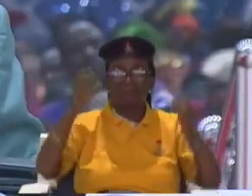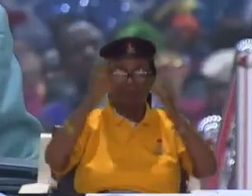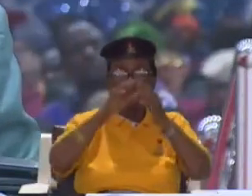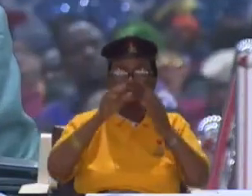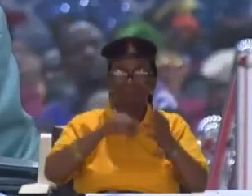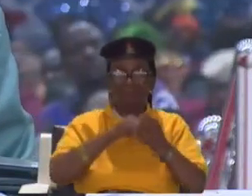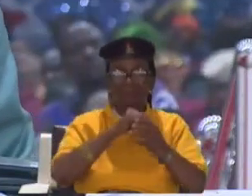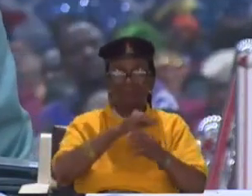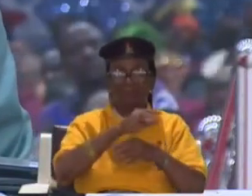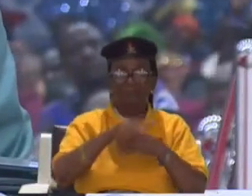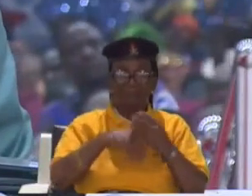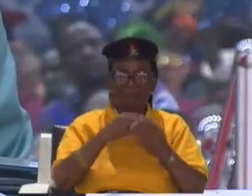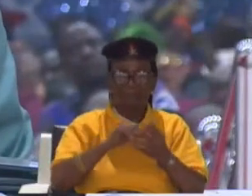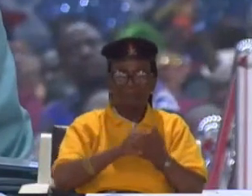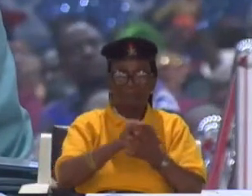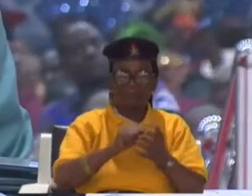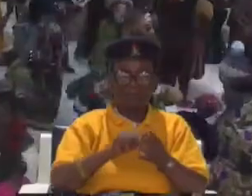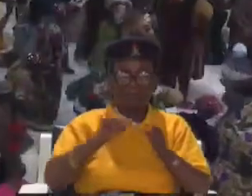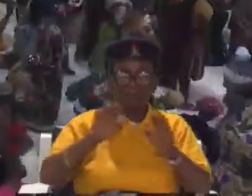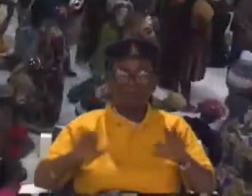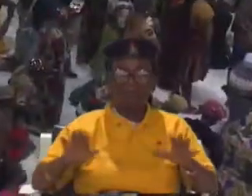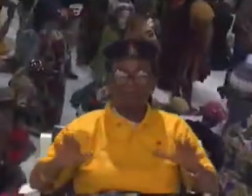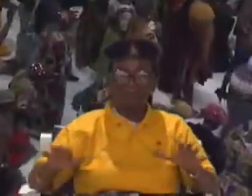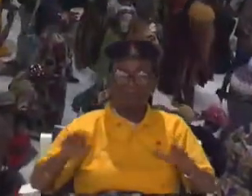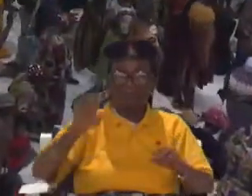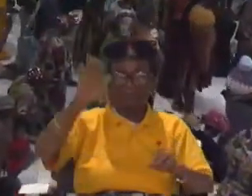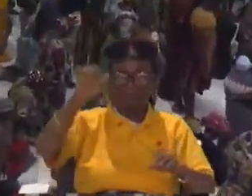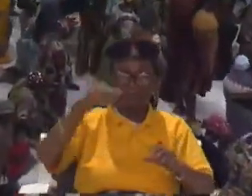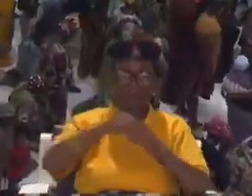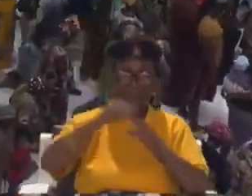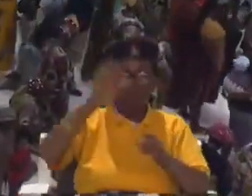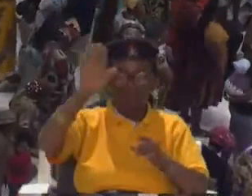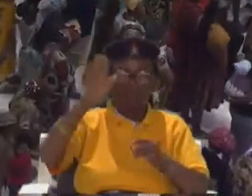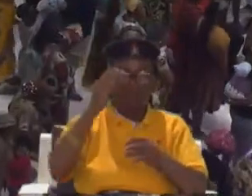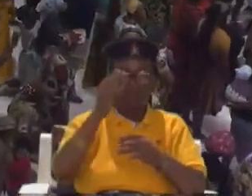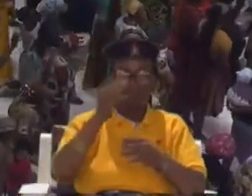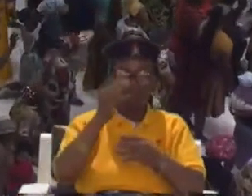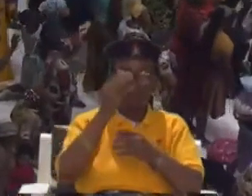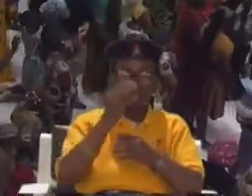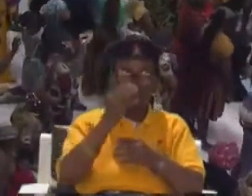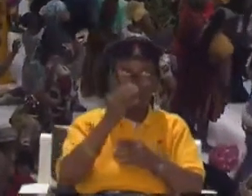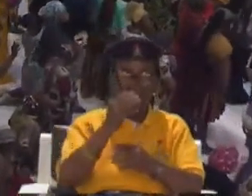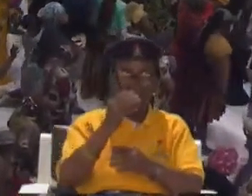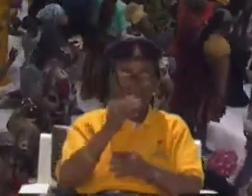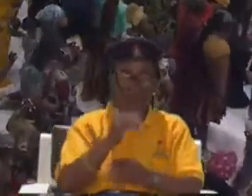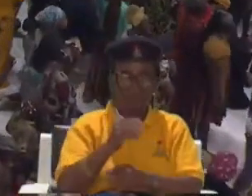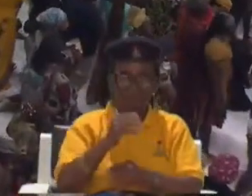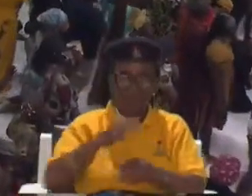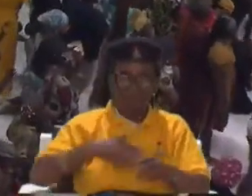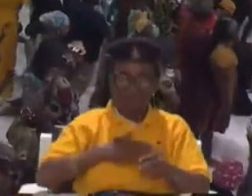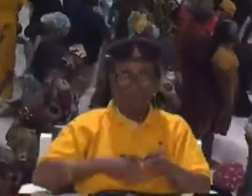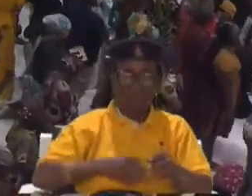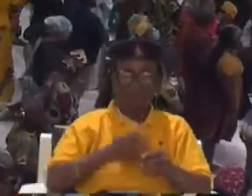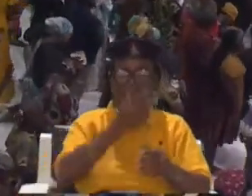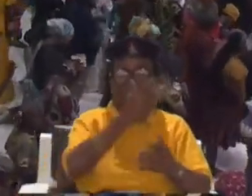hands, Lord. Please lay your hands on them now.